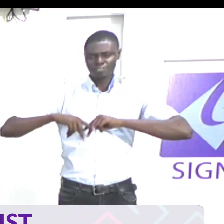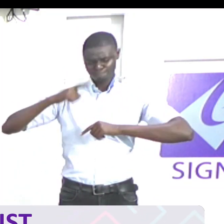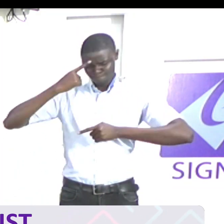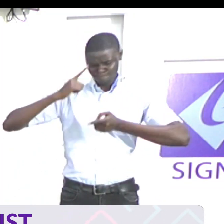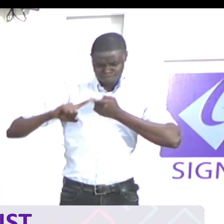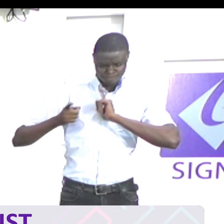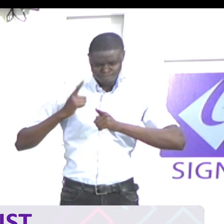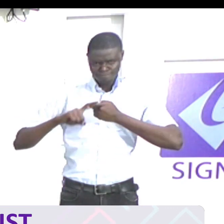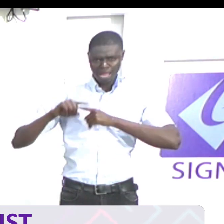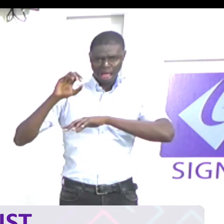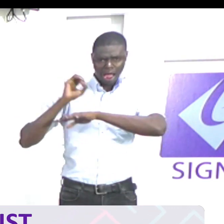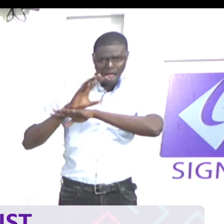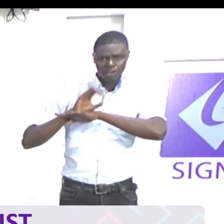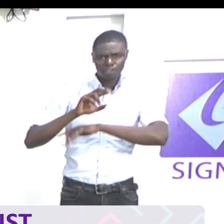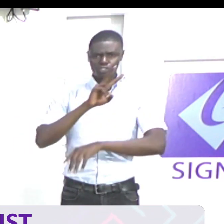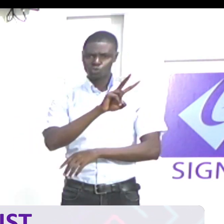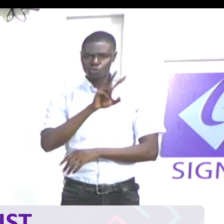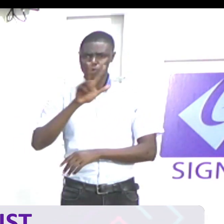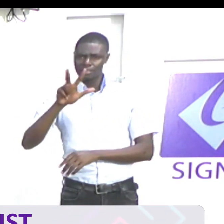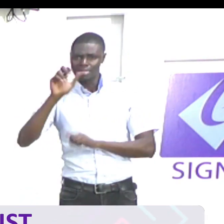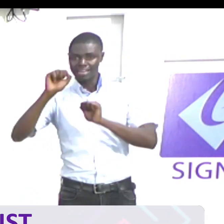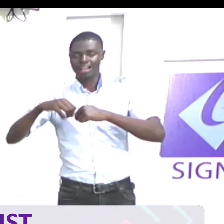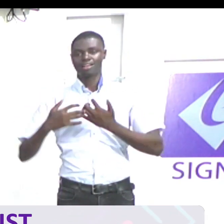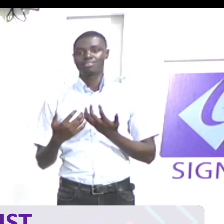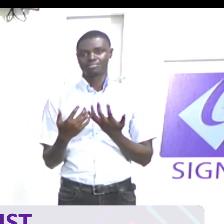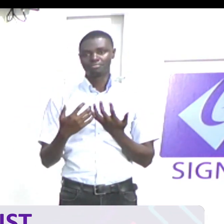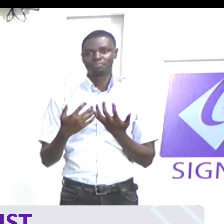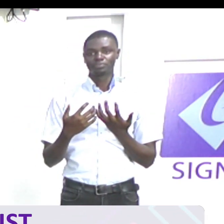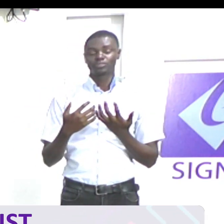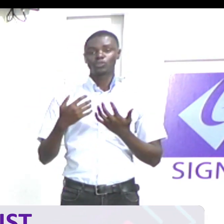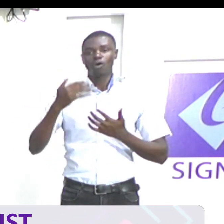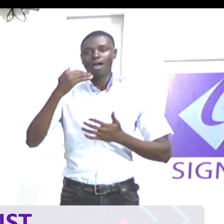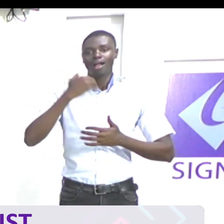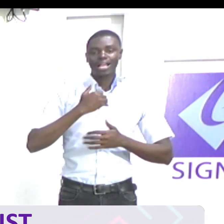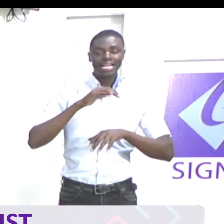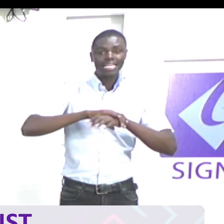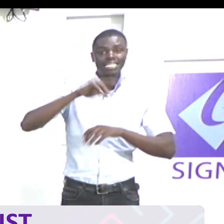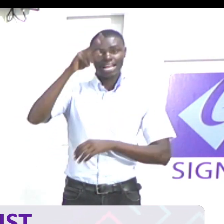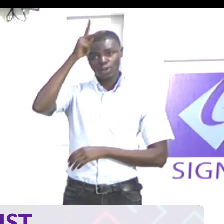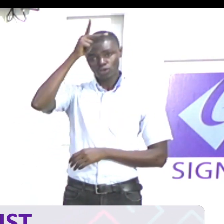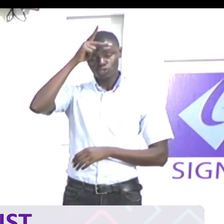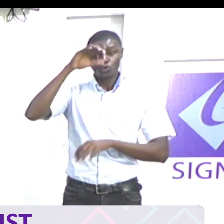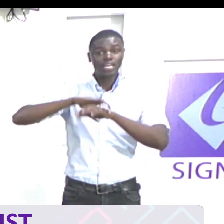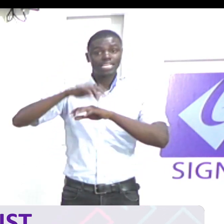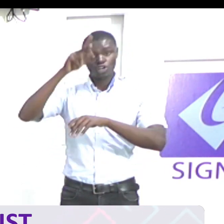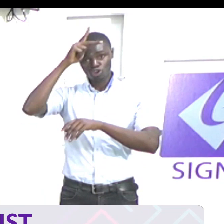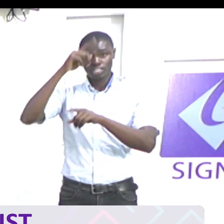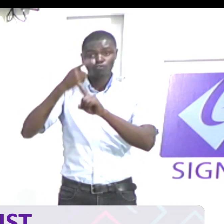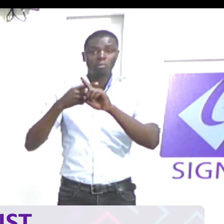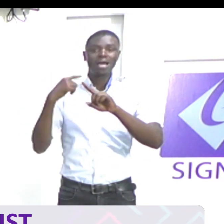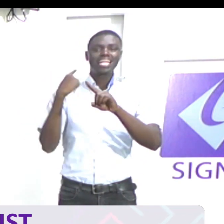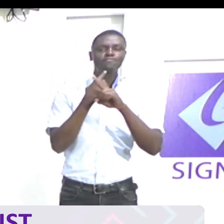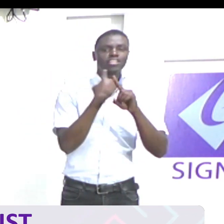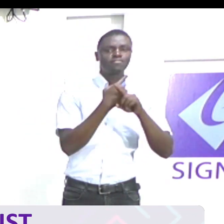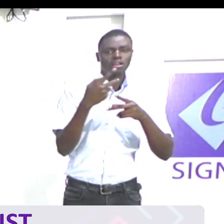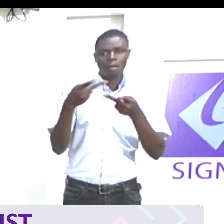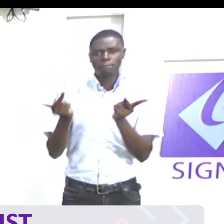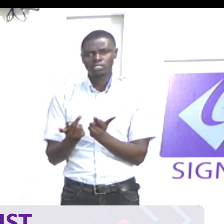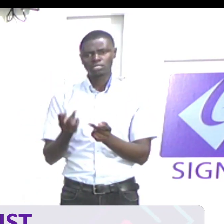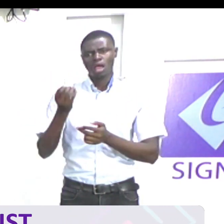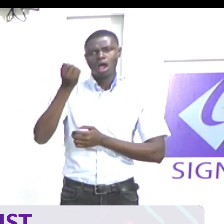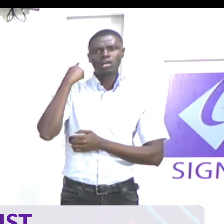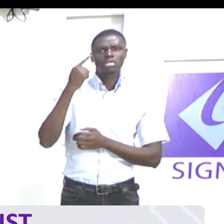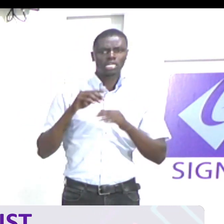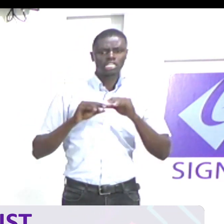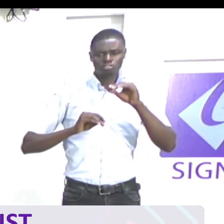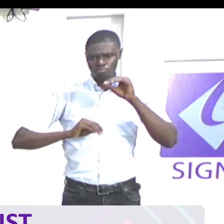kupiga mawaidha 2-3 because you're getting knowledge from different places. So understanding your craft then knowing that yes